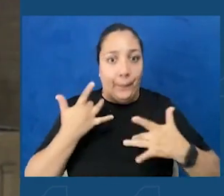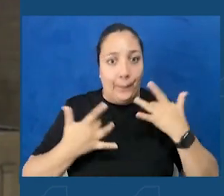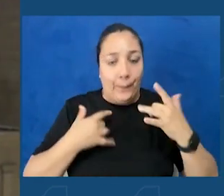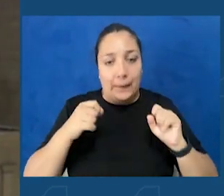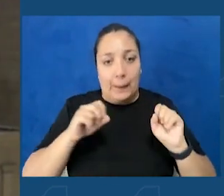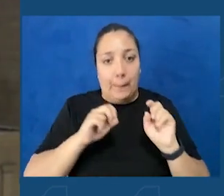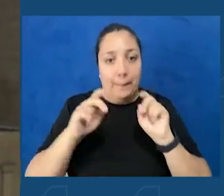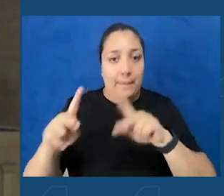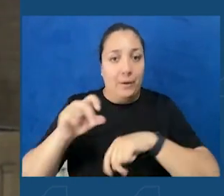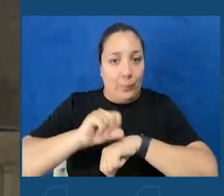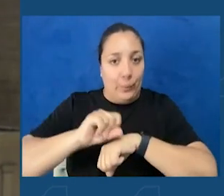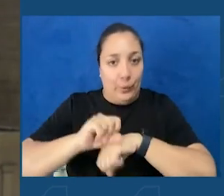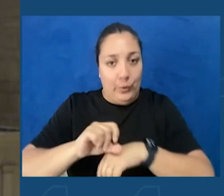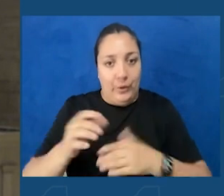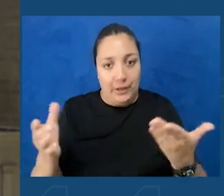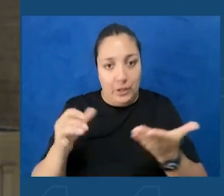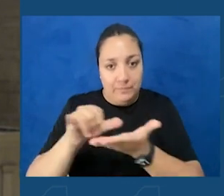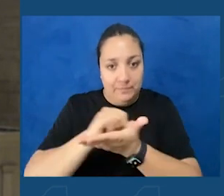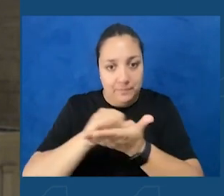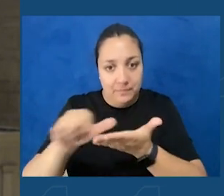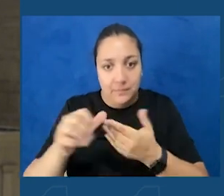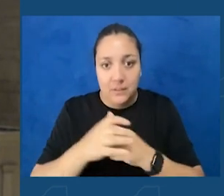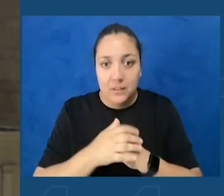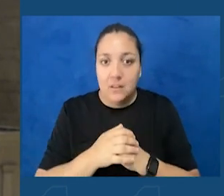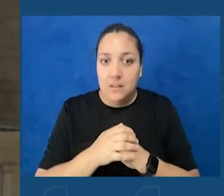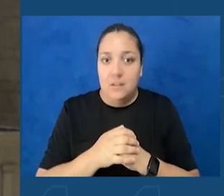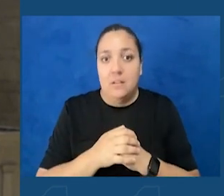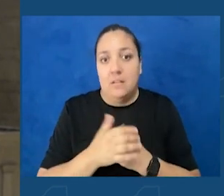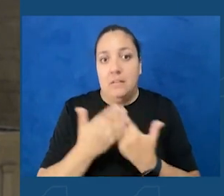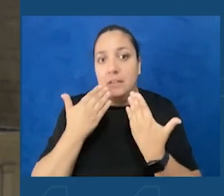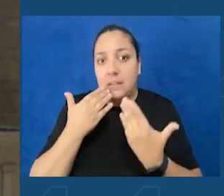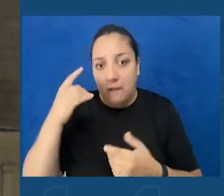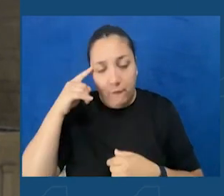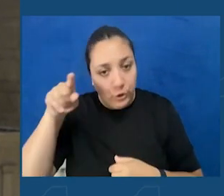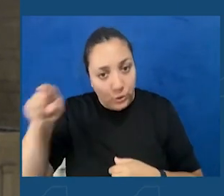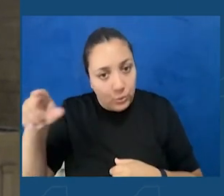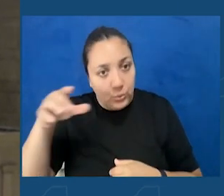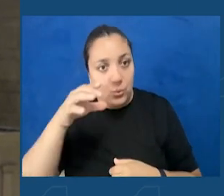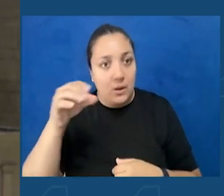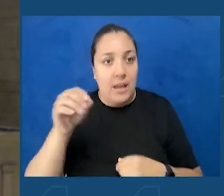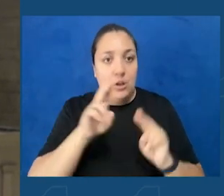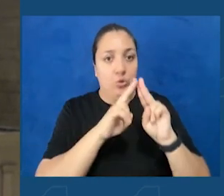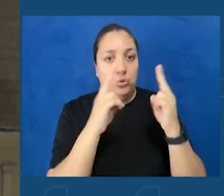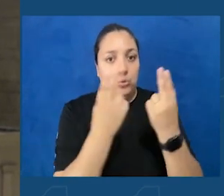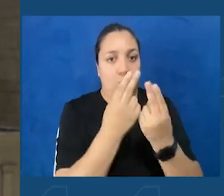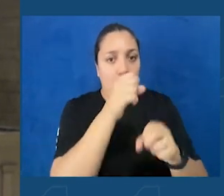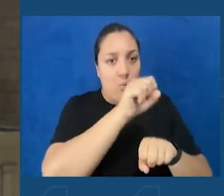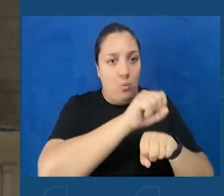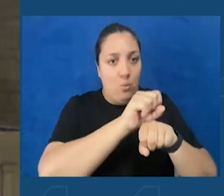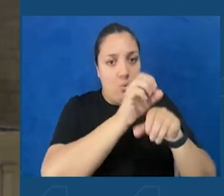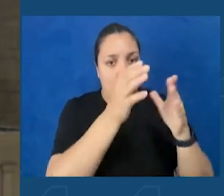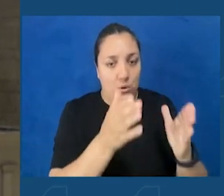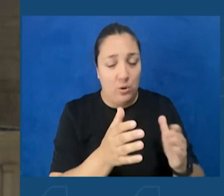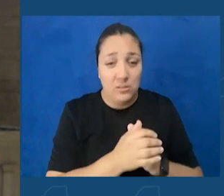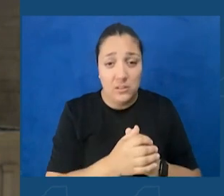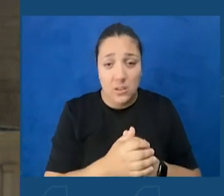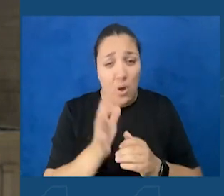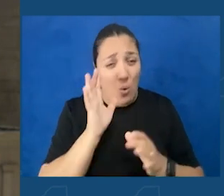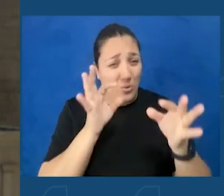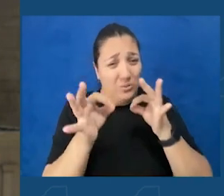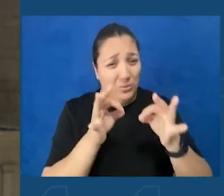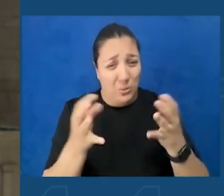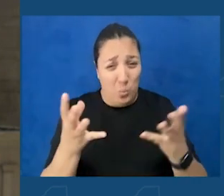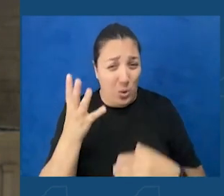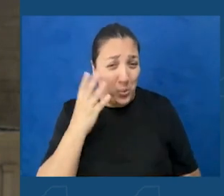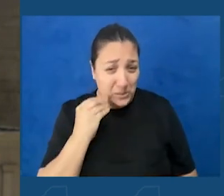our crews, our workers, the union workers who are such an important part of this. But let's talk about what we went through. We